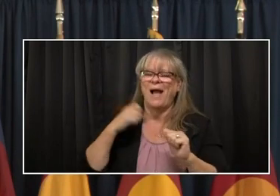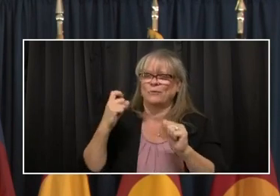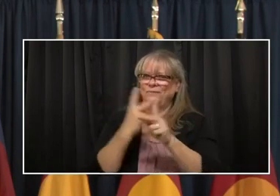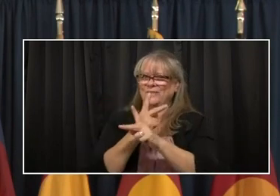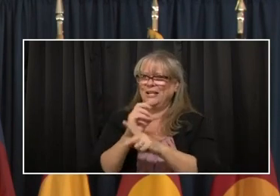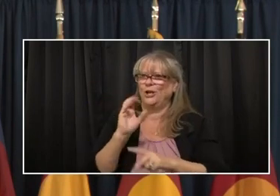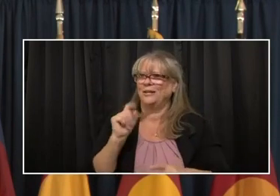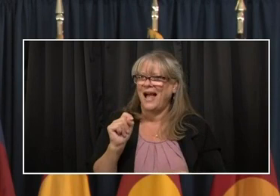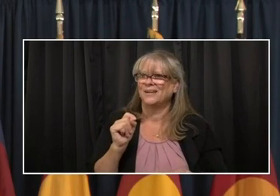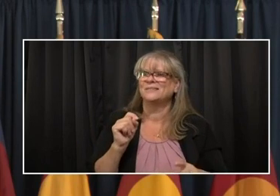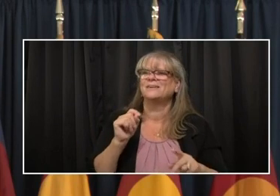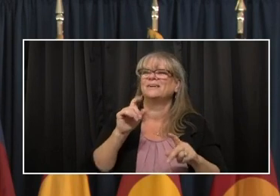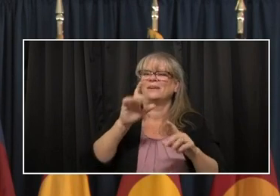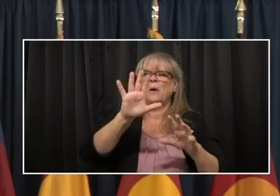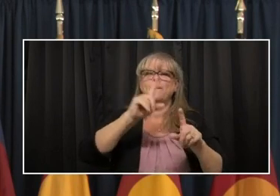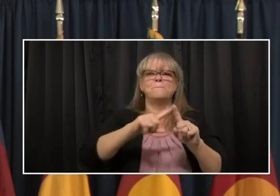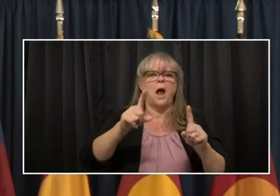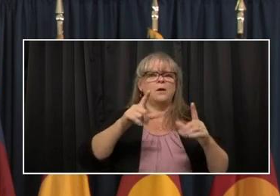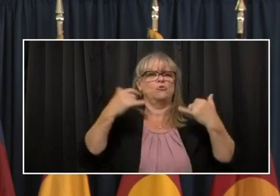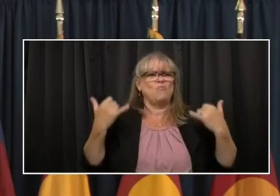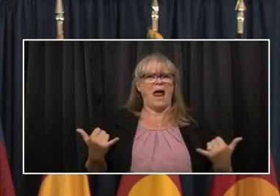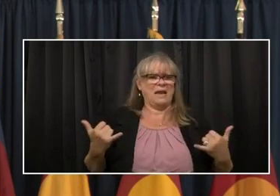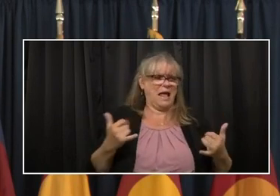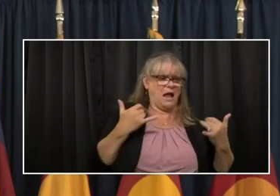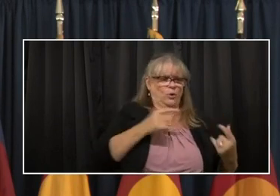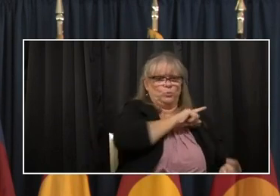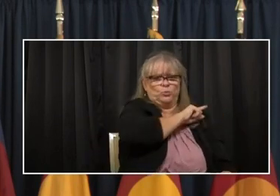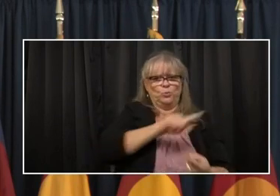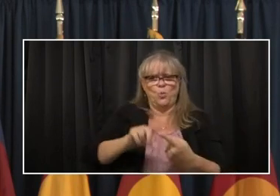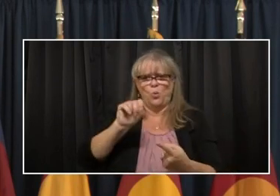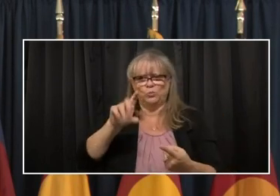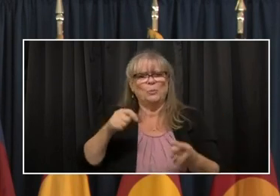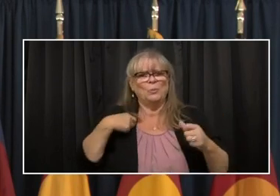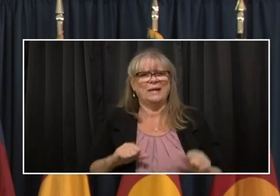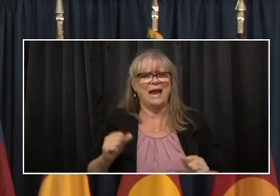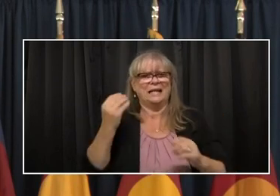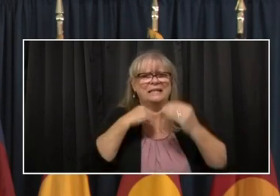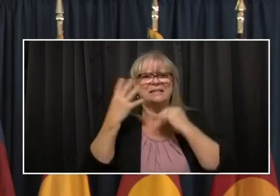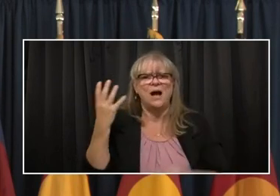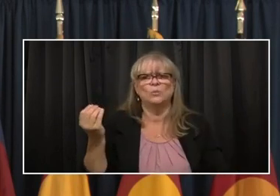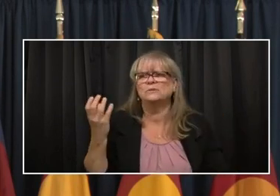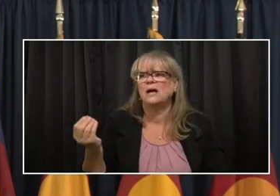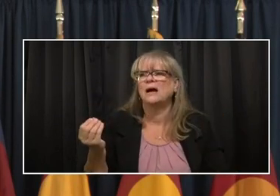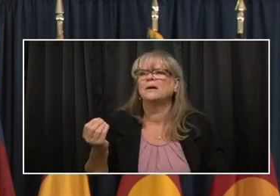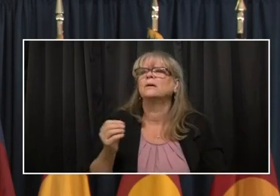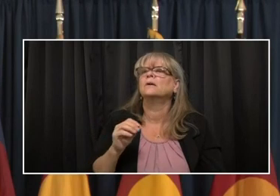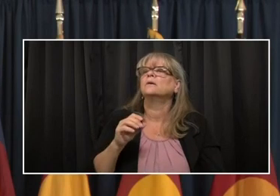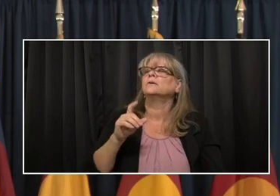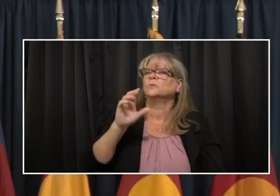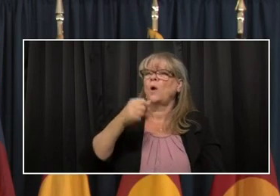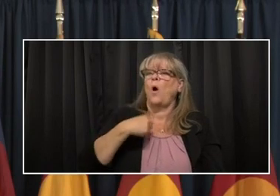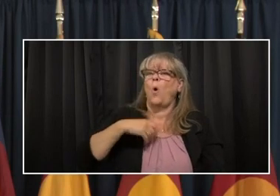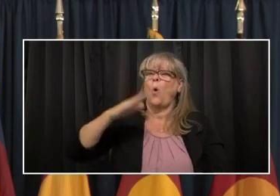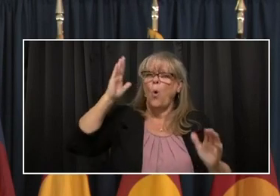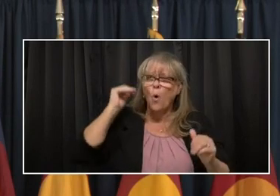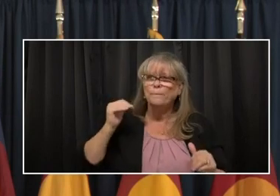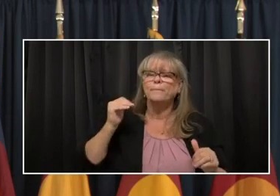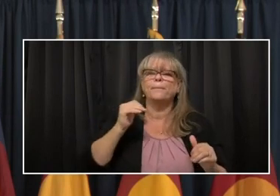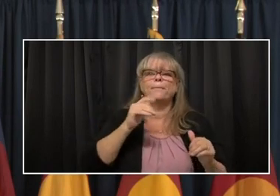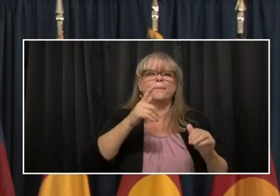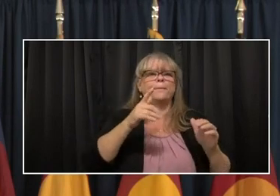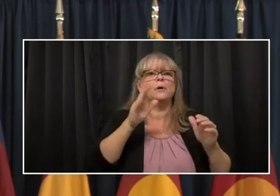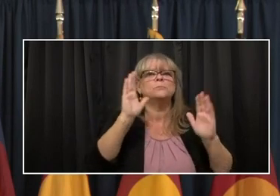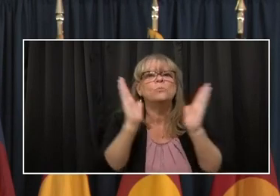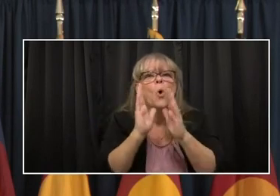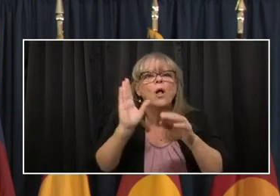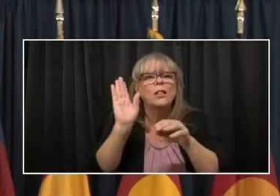looking forward to helping our small businesses get through this by removing red tape and expediting any approval for that. We turn around